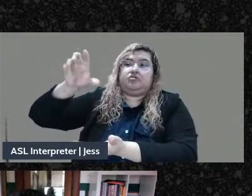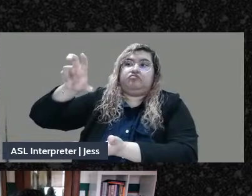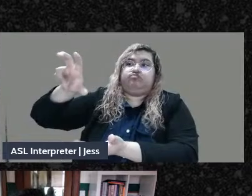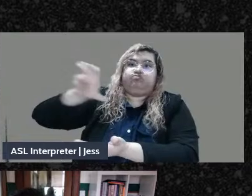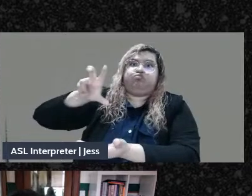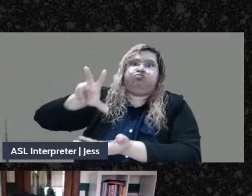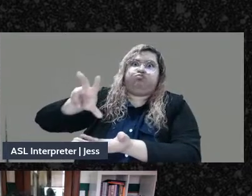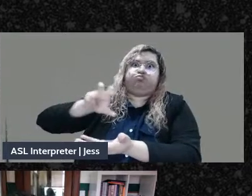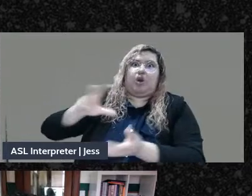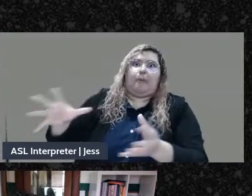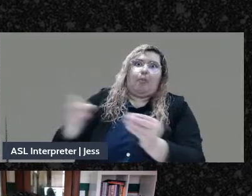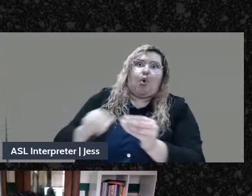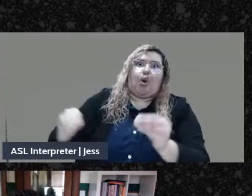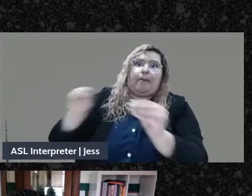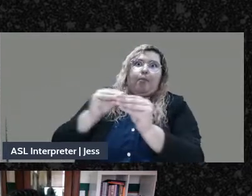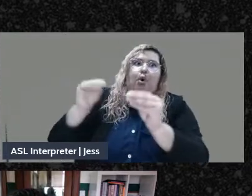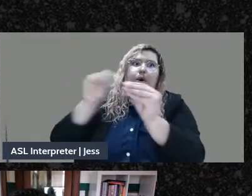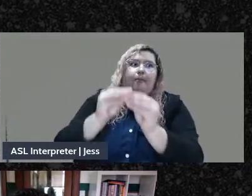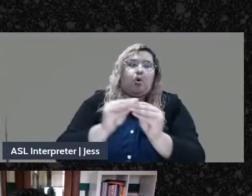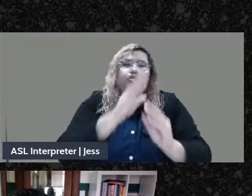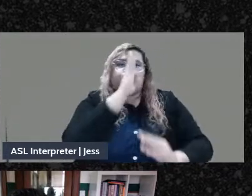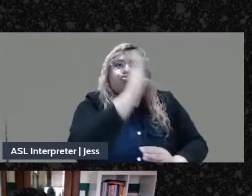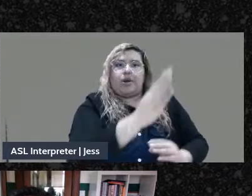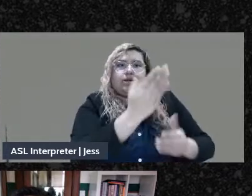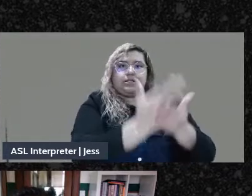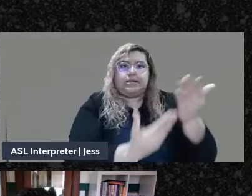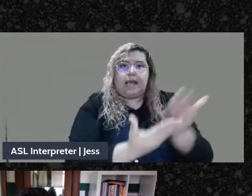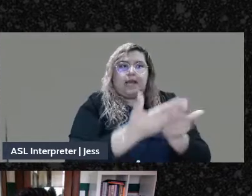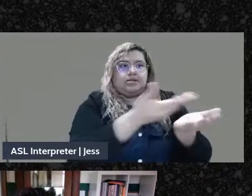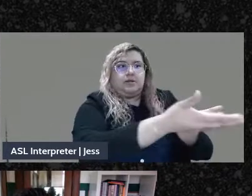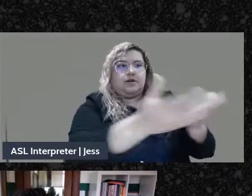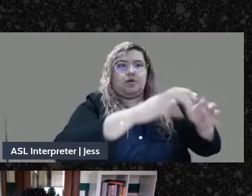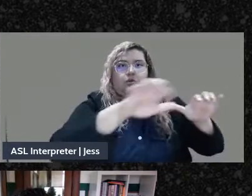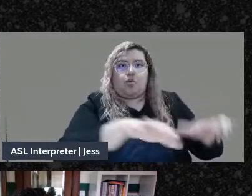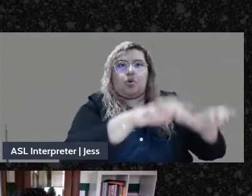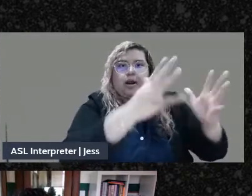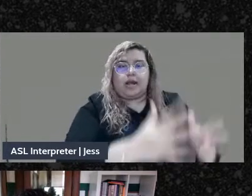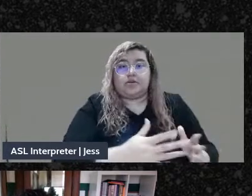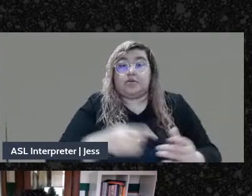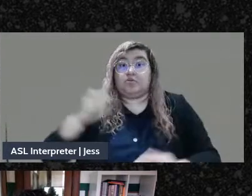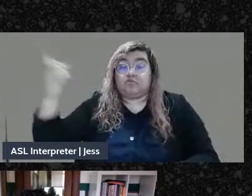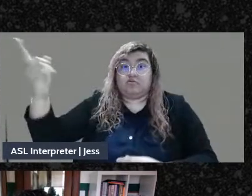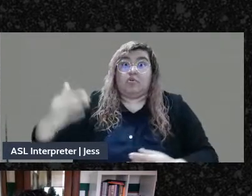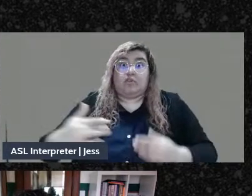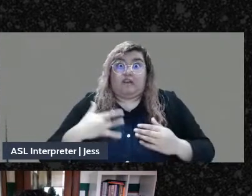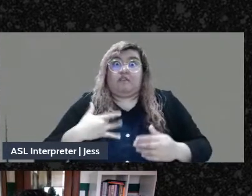And that is very threatening to the city. So actually, even though that was voted on in